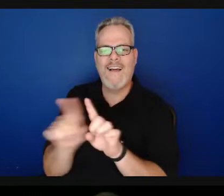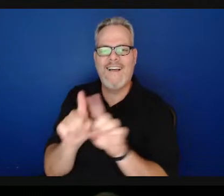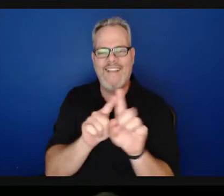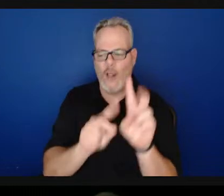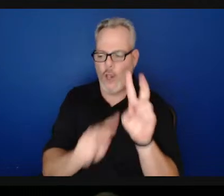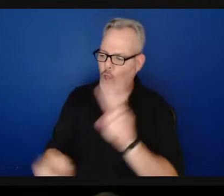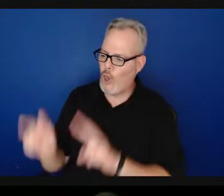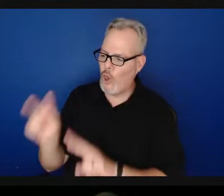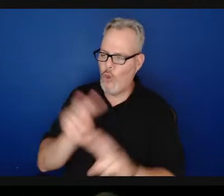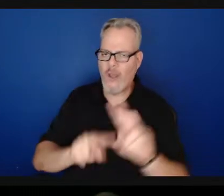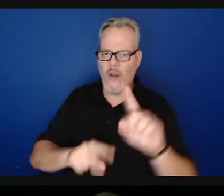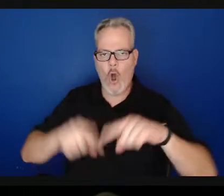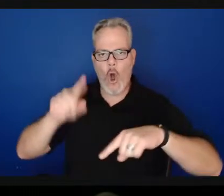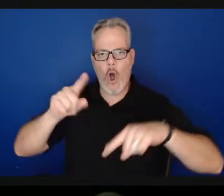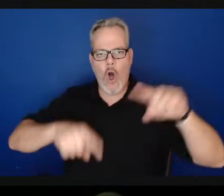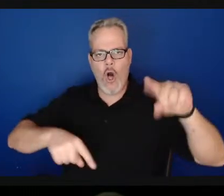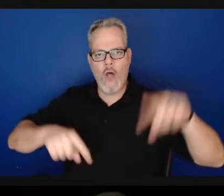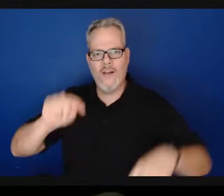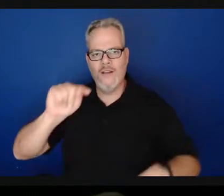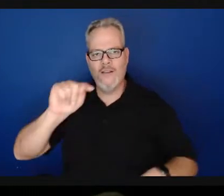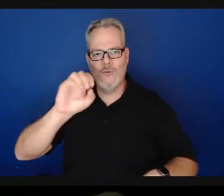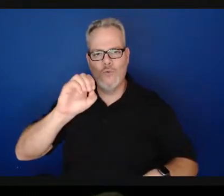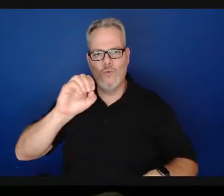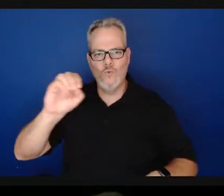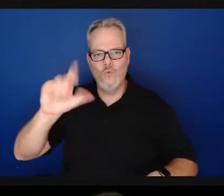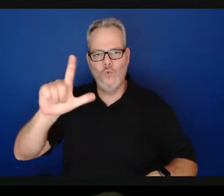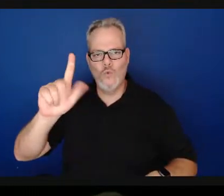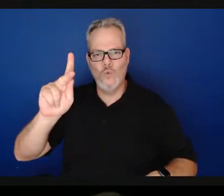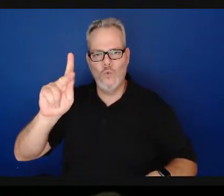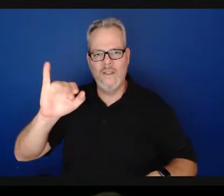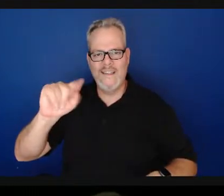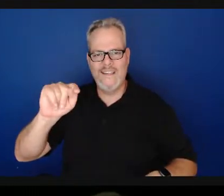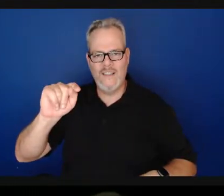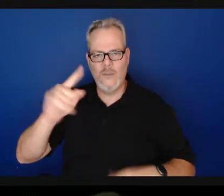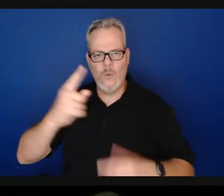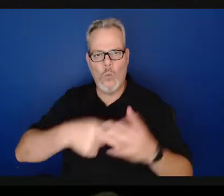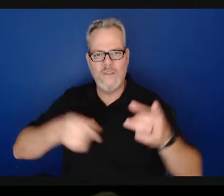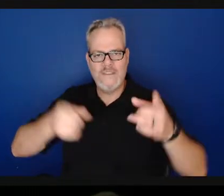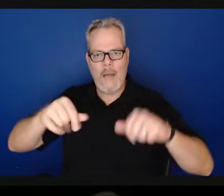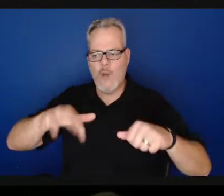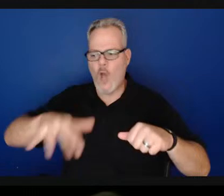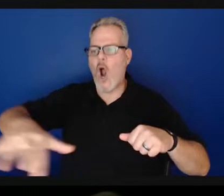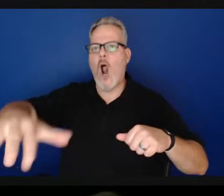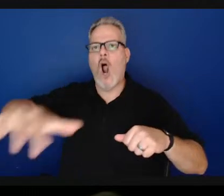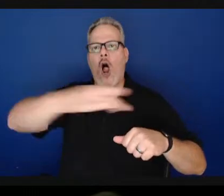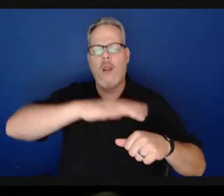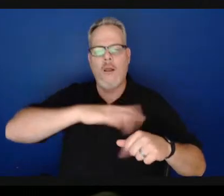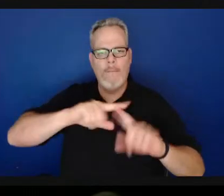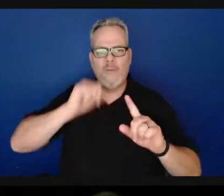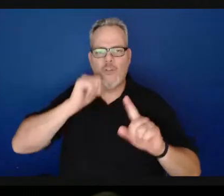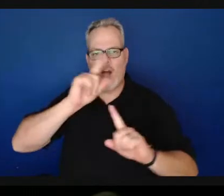the parts of the toolkit informing us together what's happening in an area, not like any one by itself.